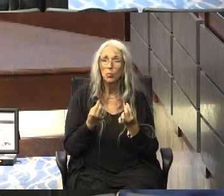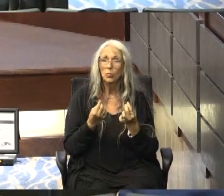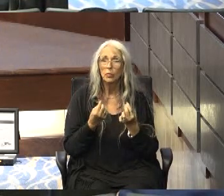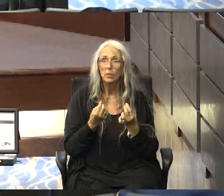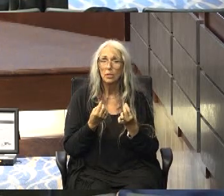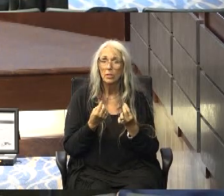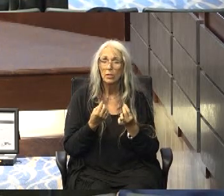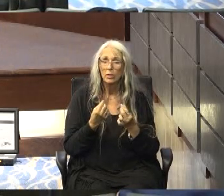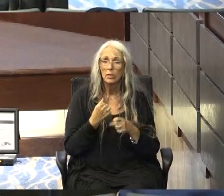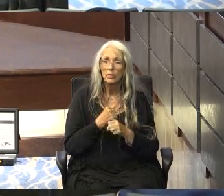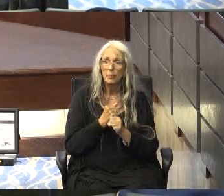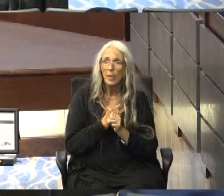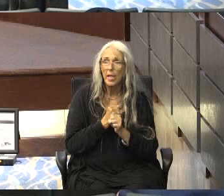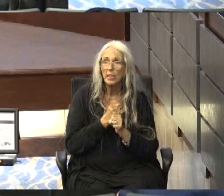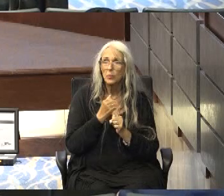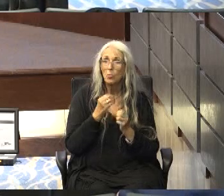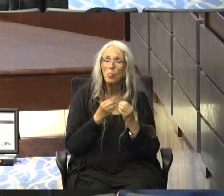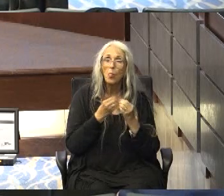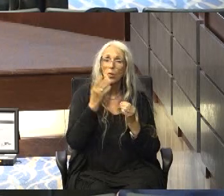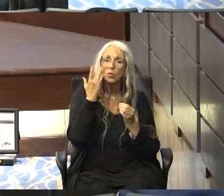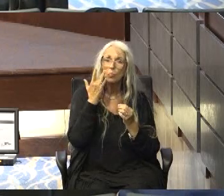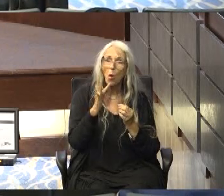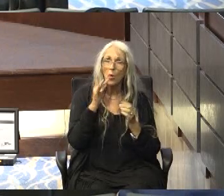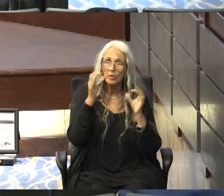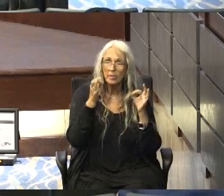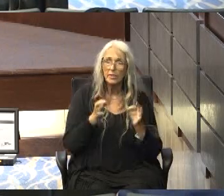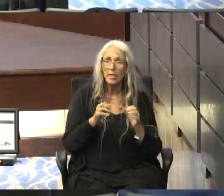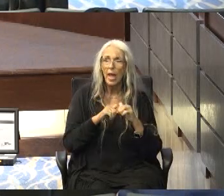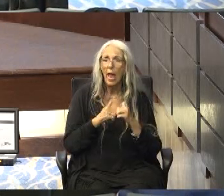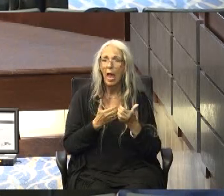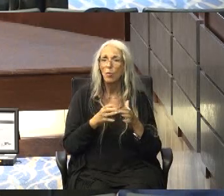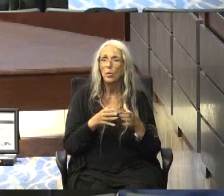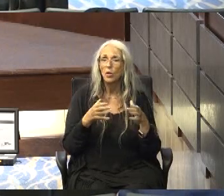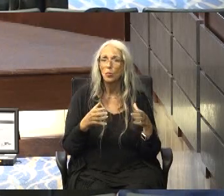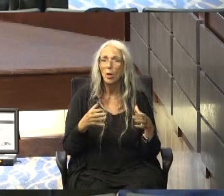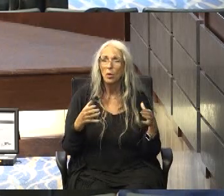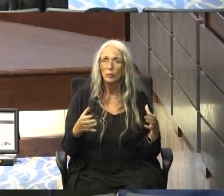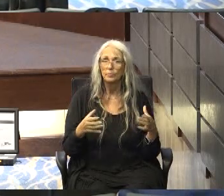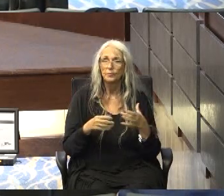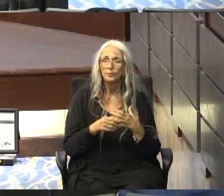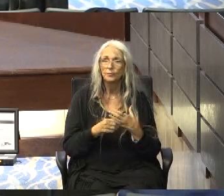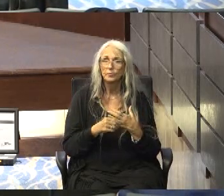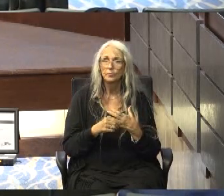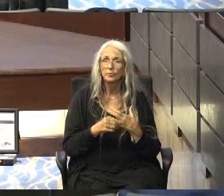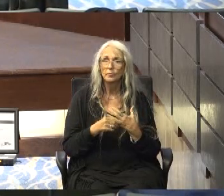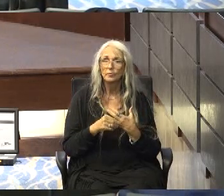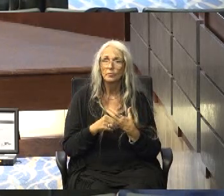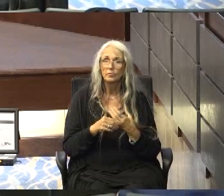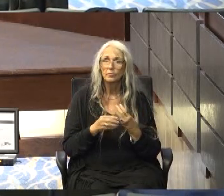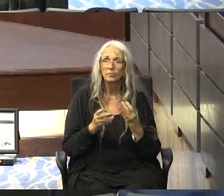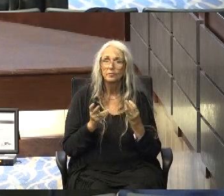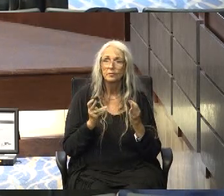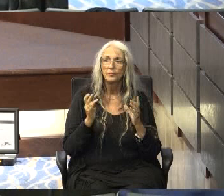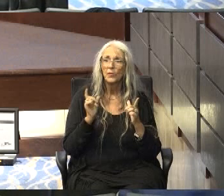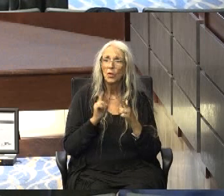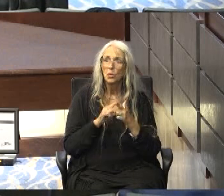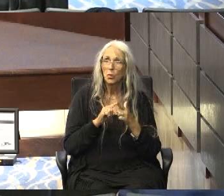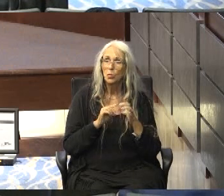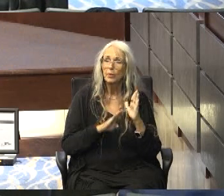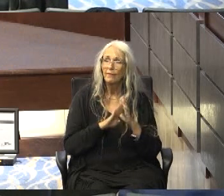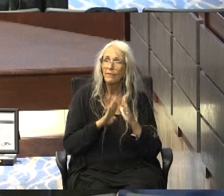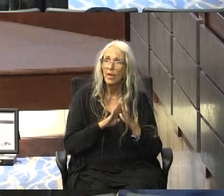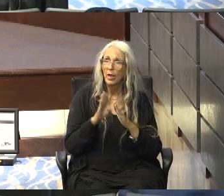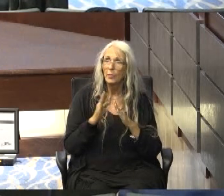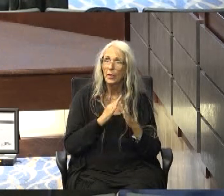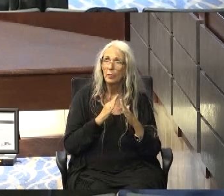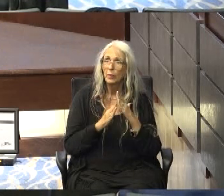of make smarter decisions in how we grow. And I know that to the development community, it could feel like a